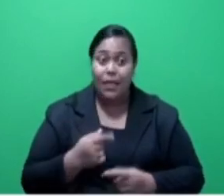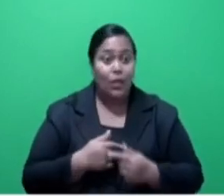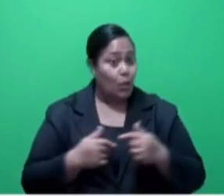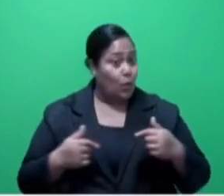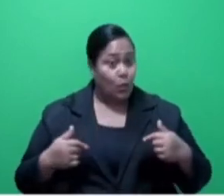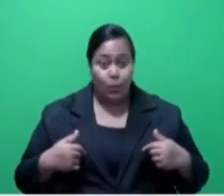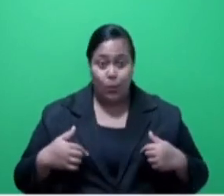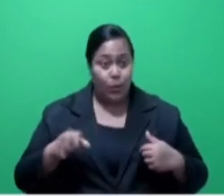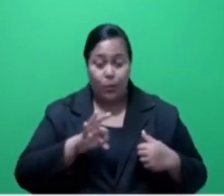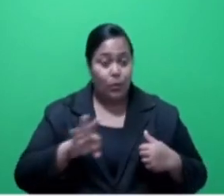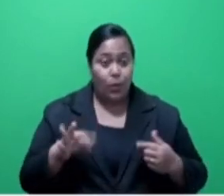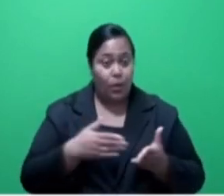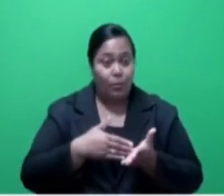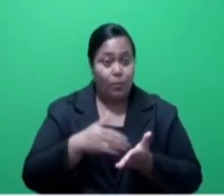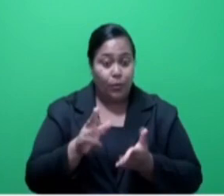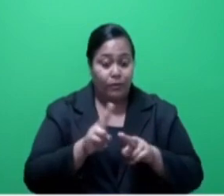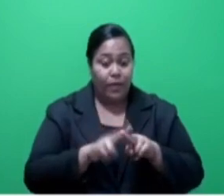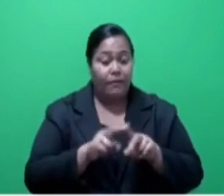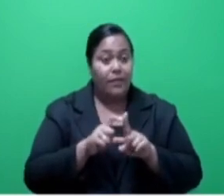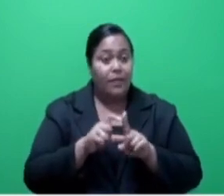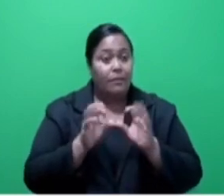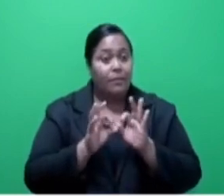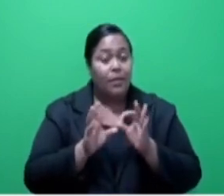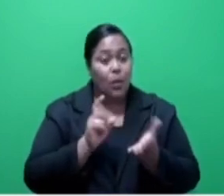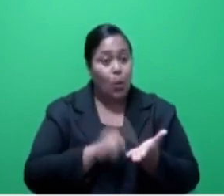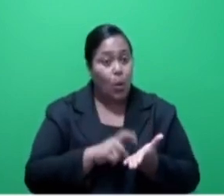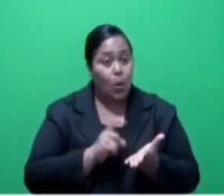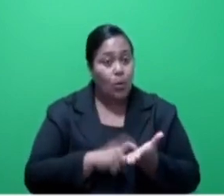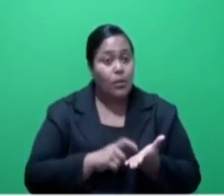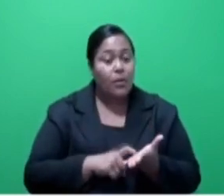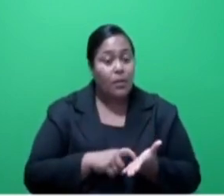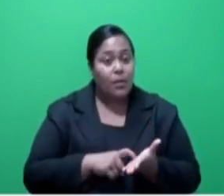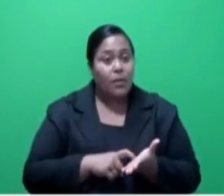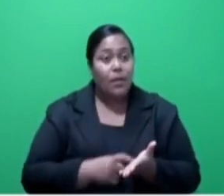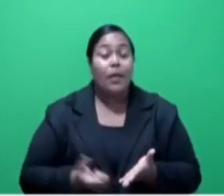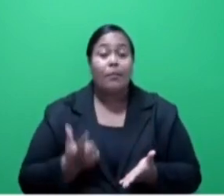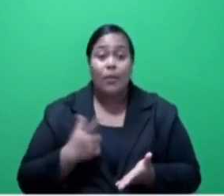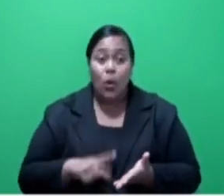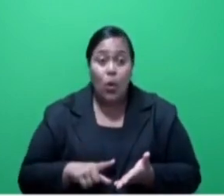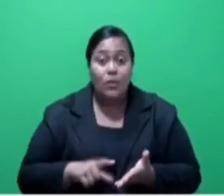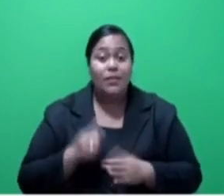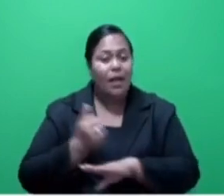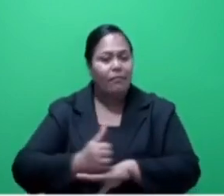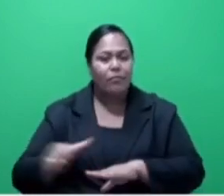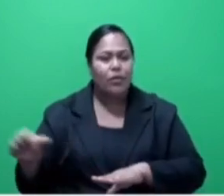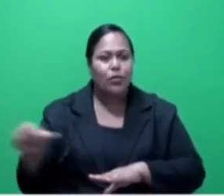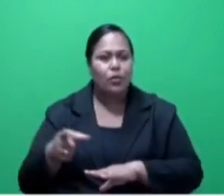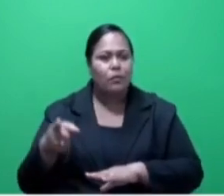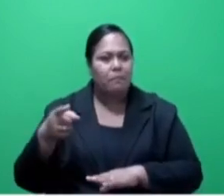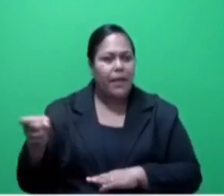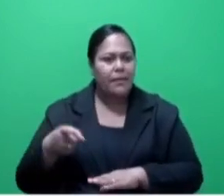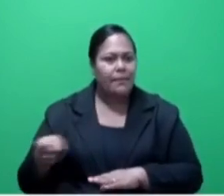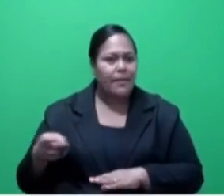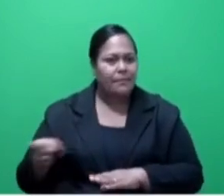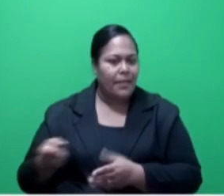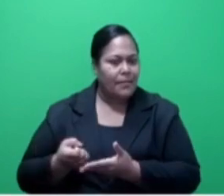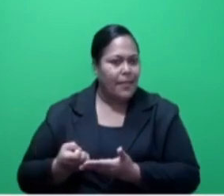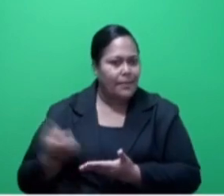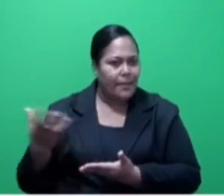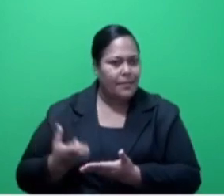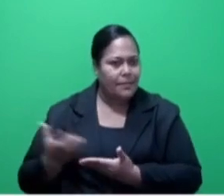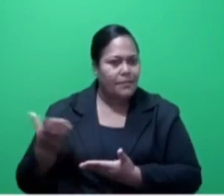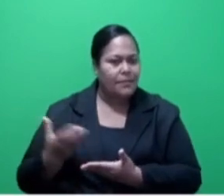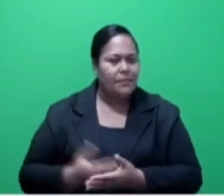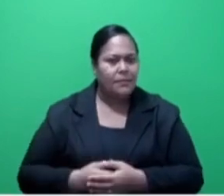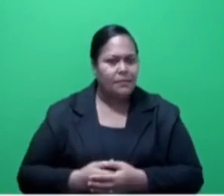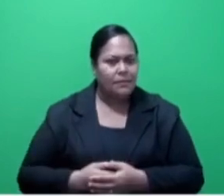guarantee the FDB loan because you should have cut back on the expenditure. And cutting back on expenditure, so we'd like the Fijian